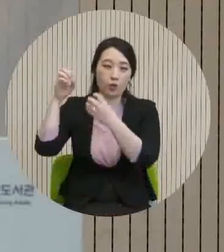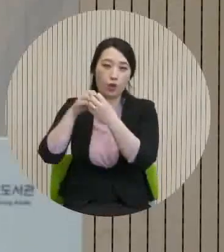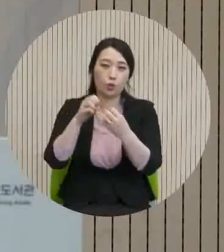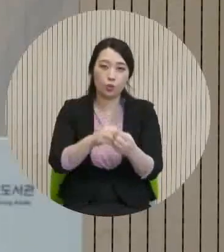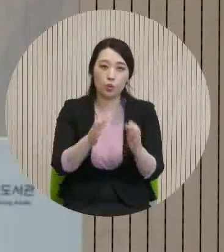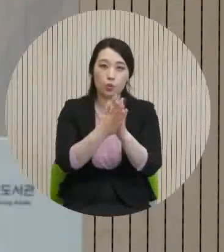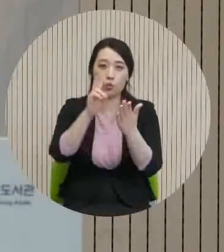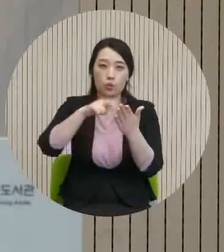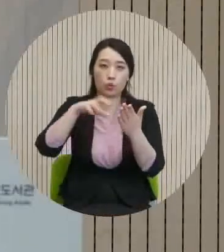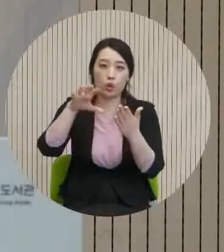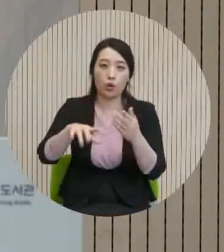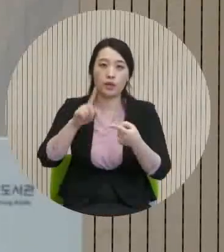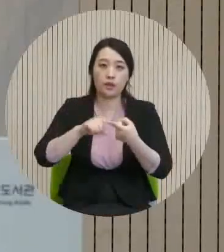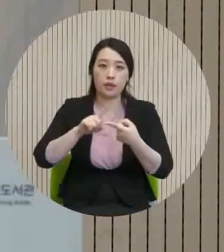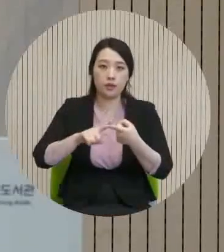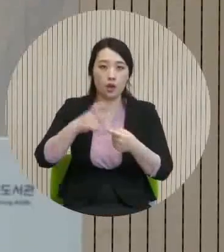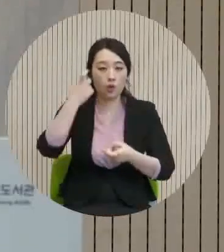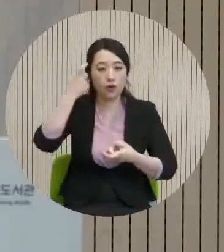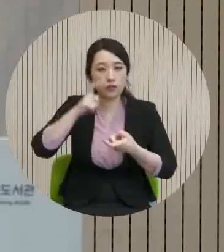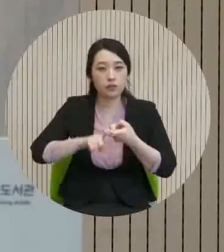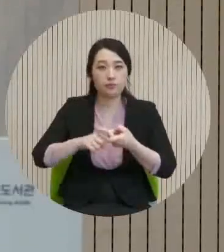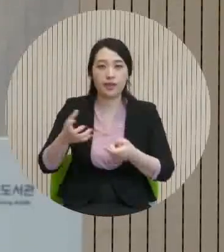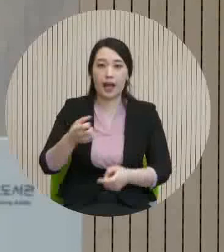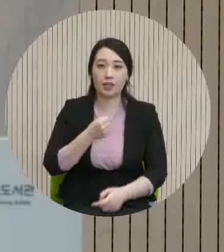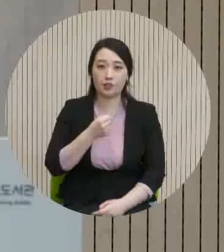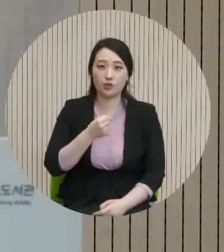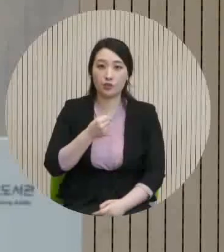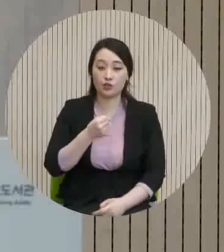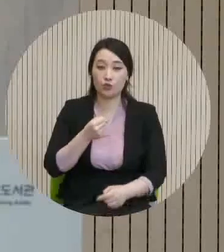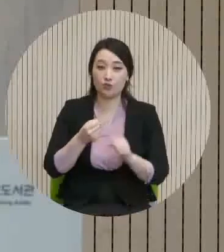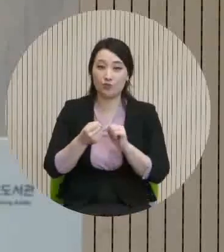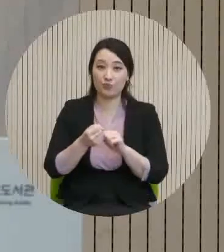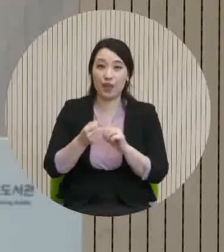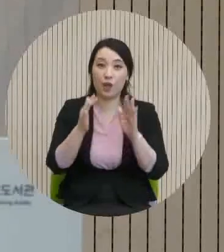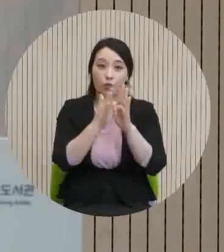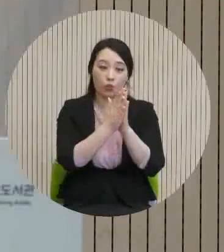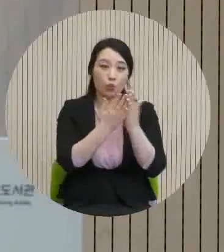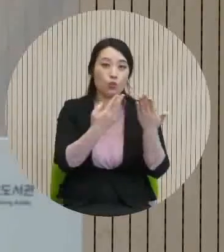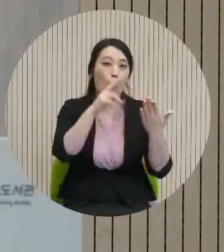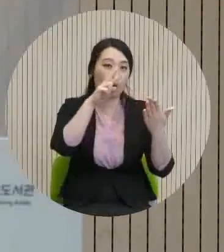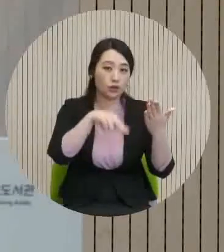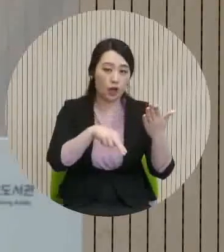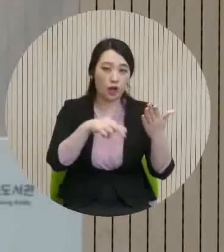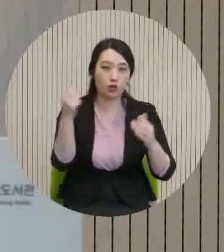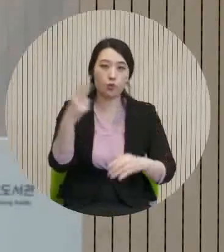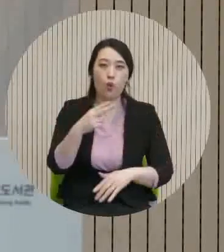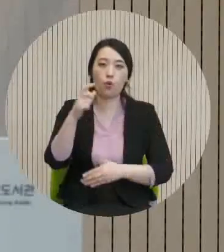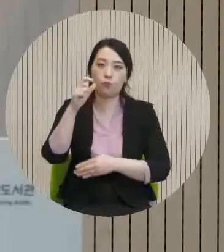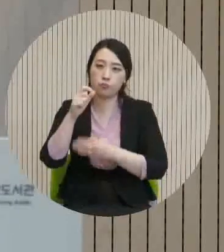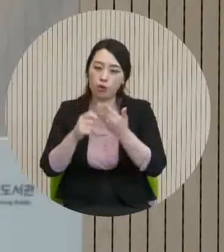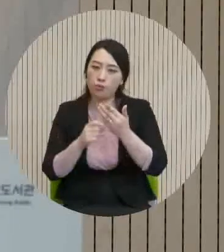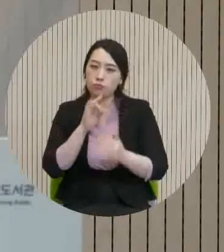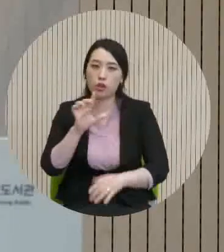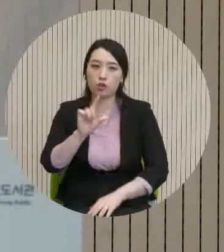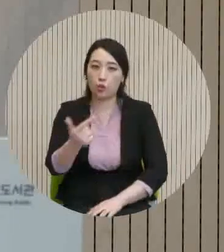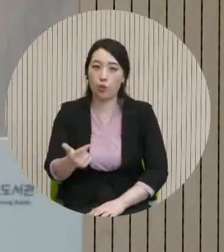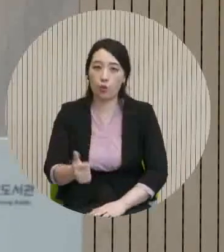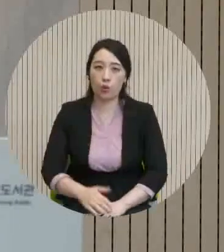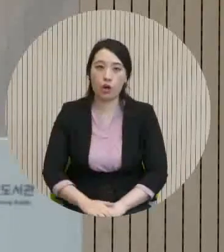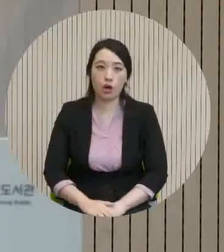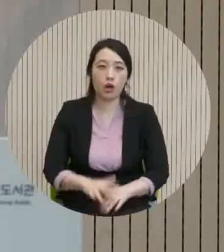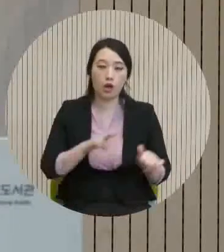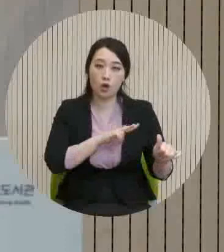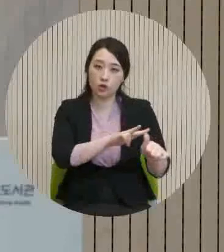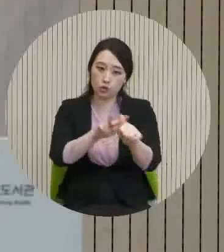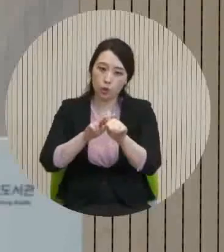This concludes our 13th International Symposium on Library Services for Children and Young Adults. There were